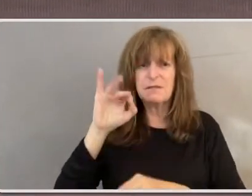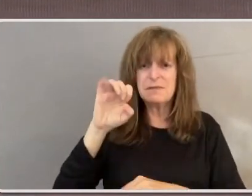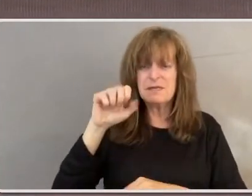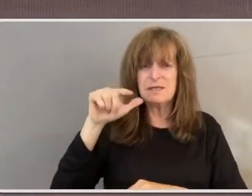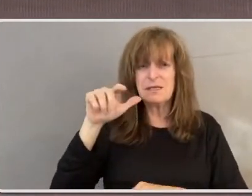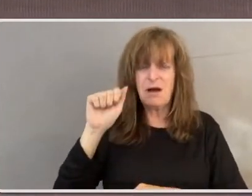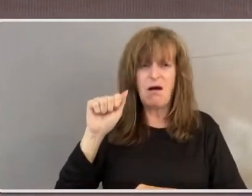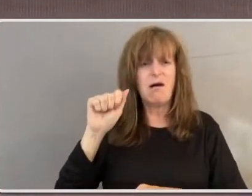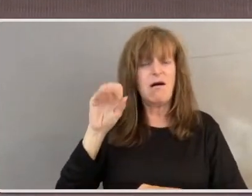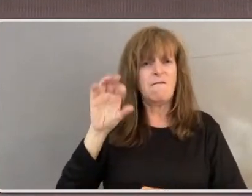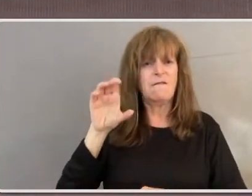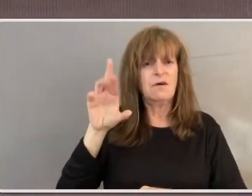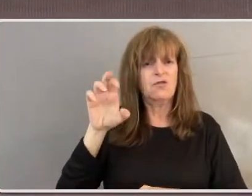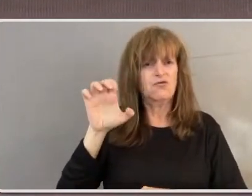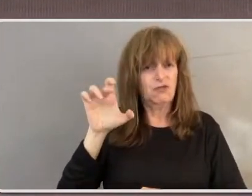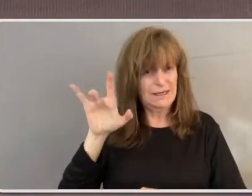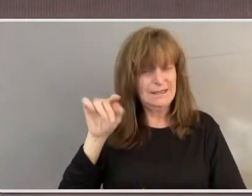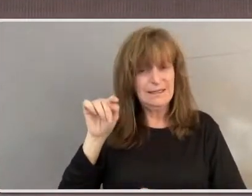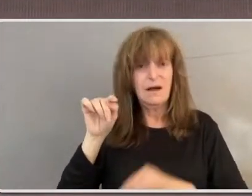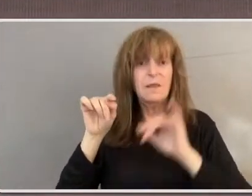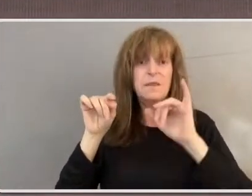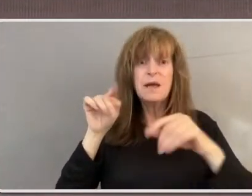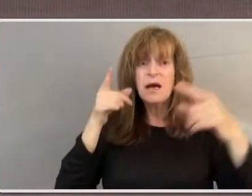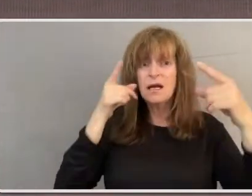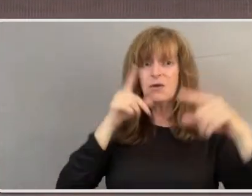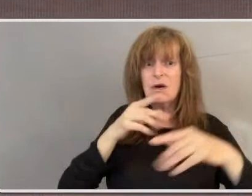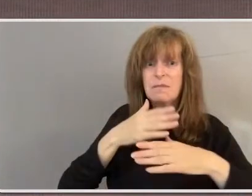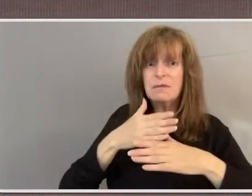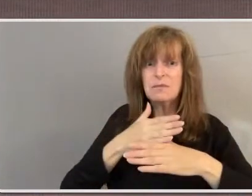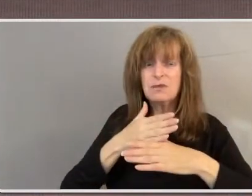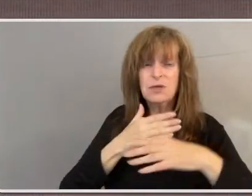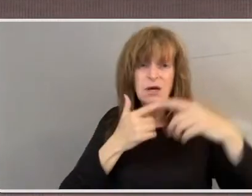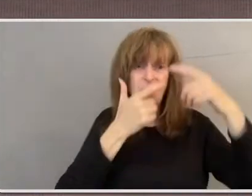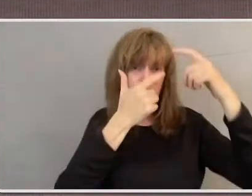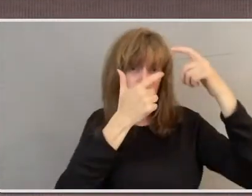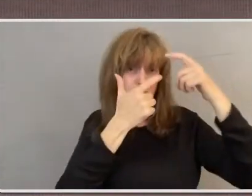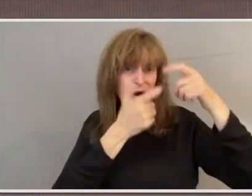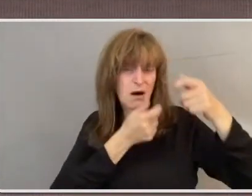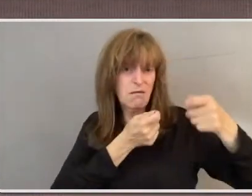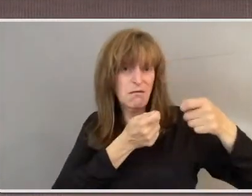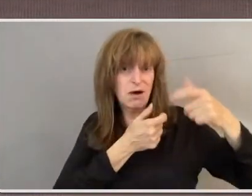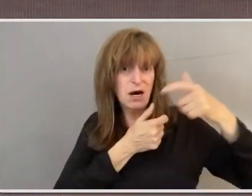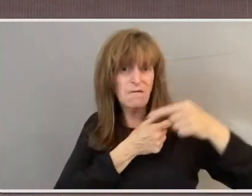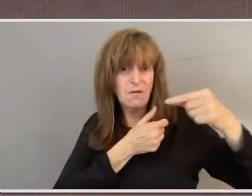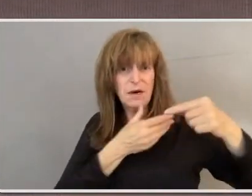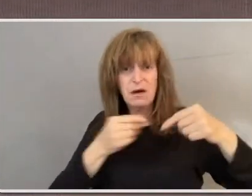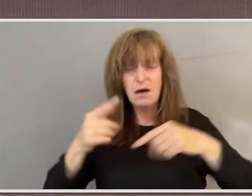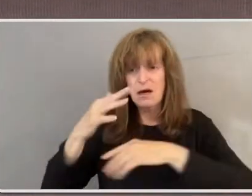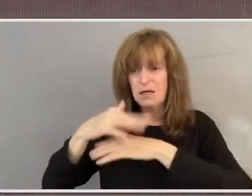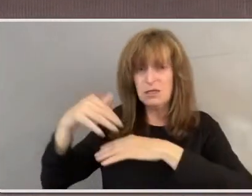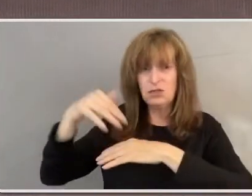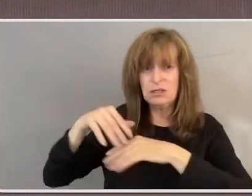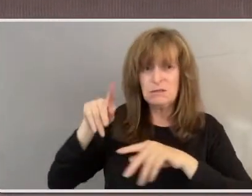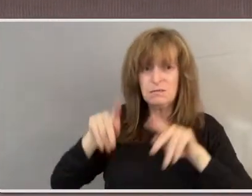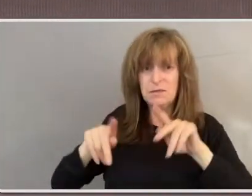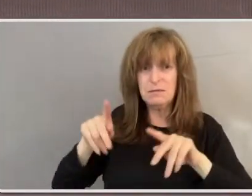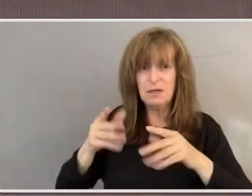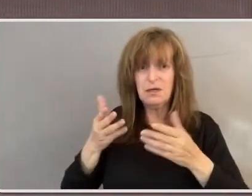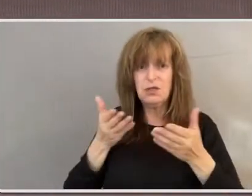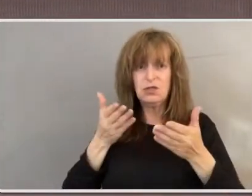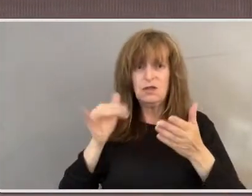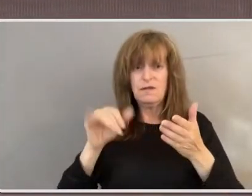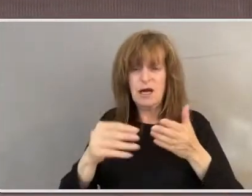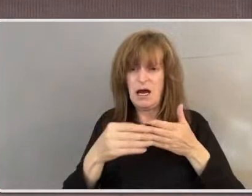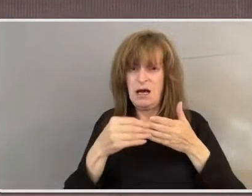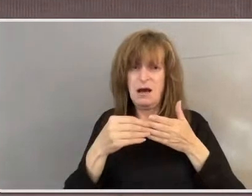Indigenous peoples, serve as guides on the long but necessary path toward reconciliation.